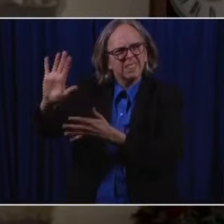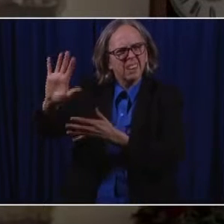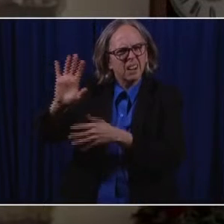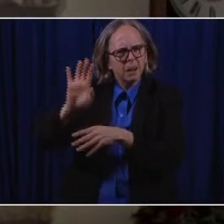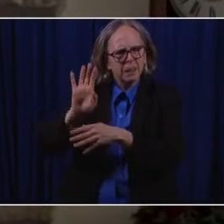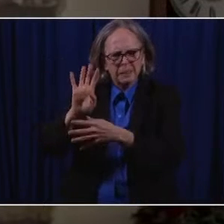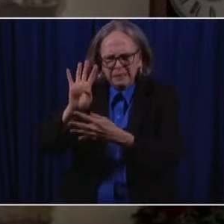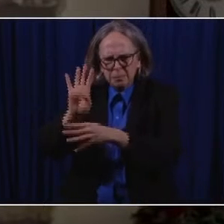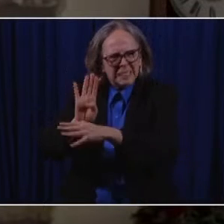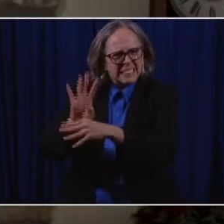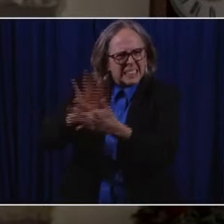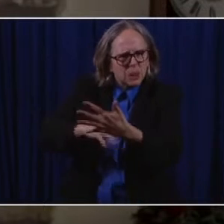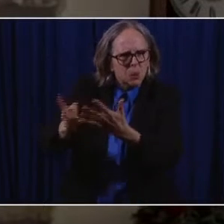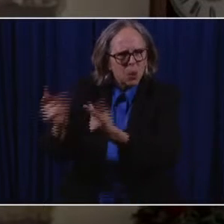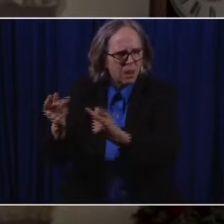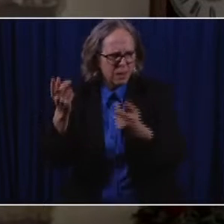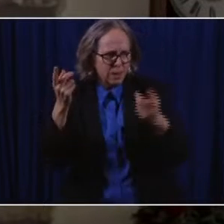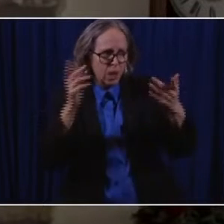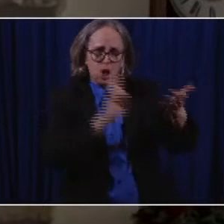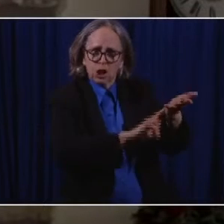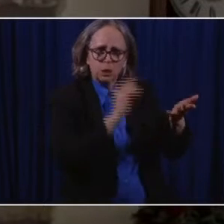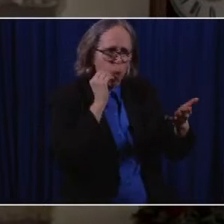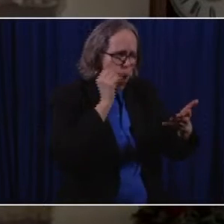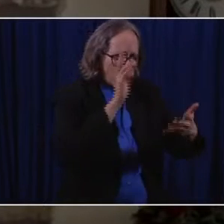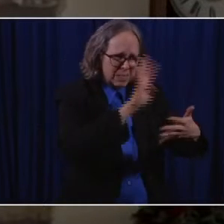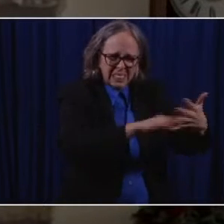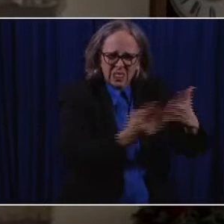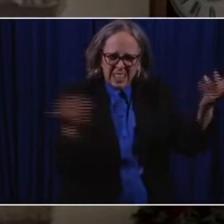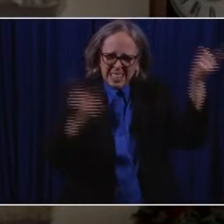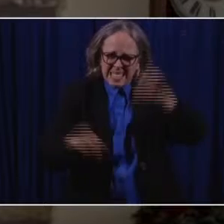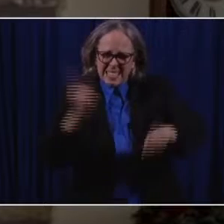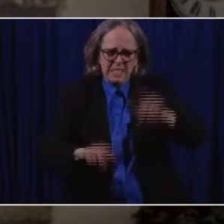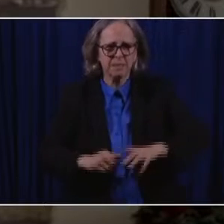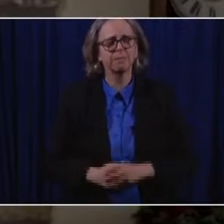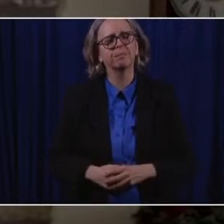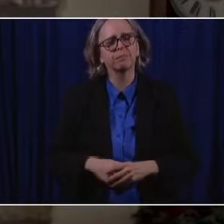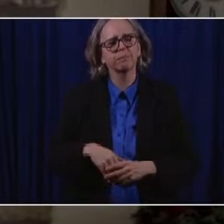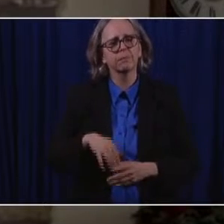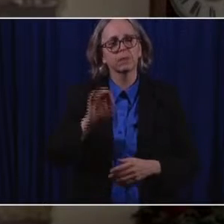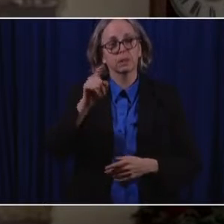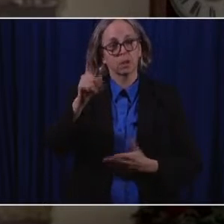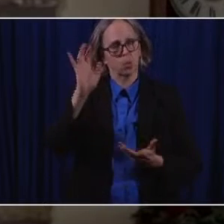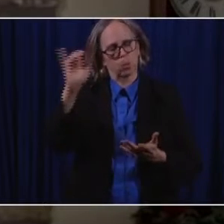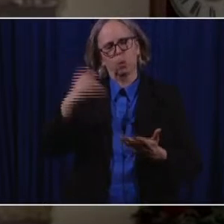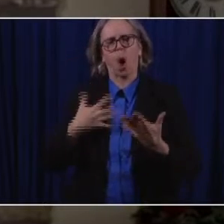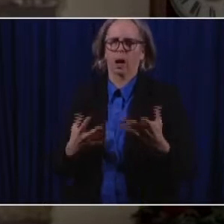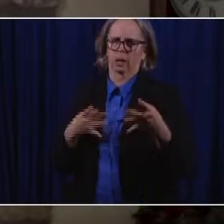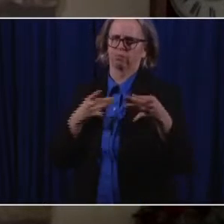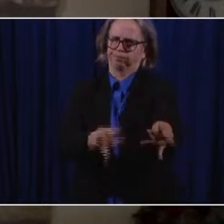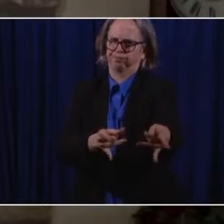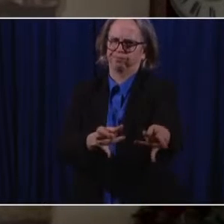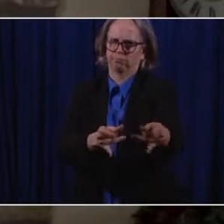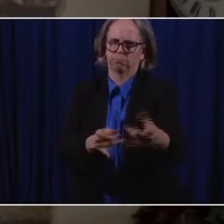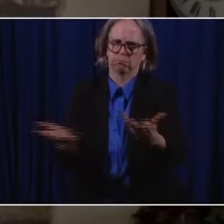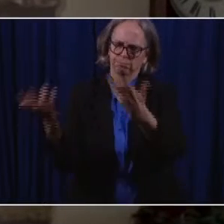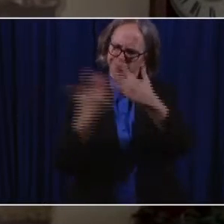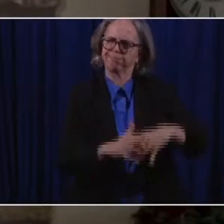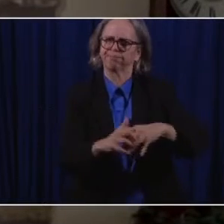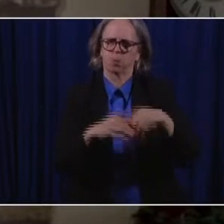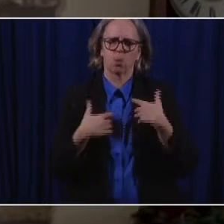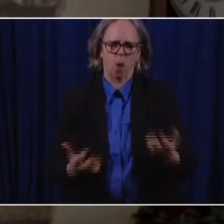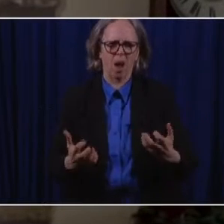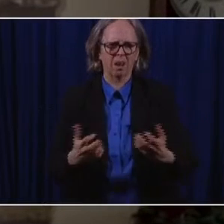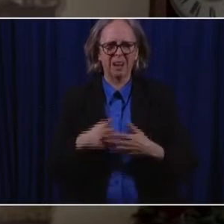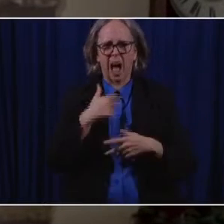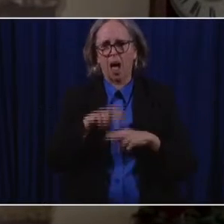we don't want them to do is, we want them to be efficient in getting the vaccine out and that vaccine not sit around. We don't